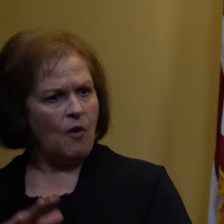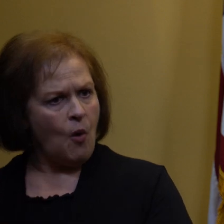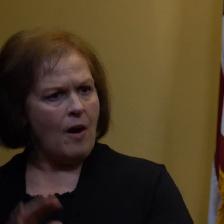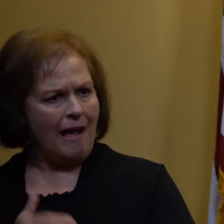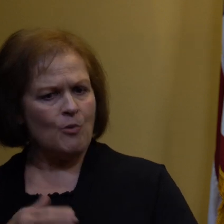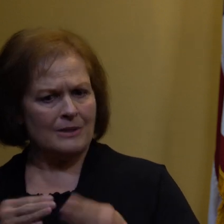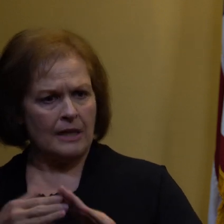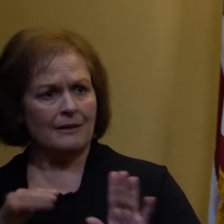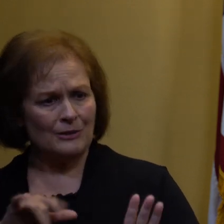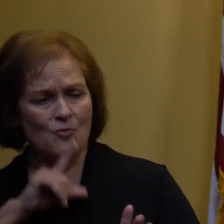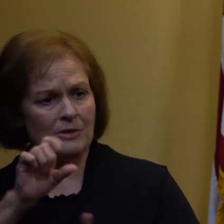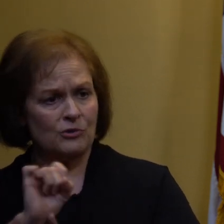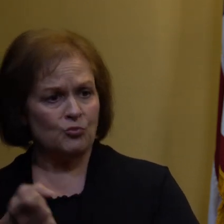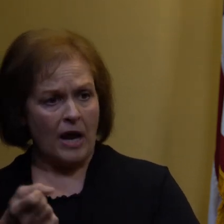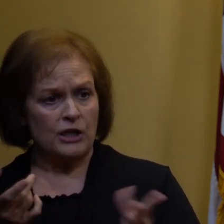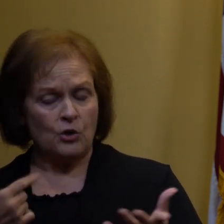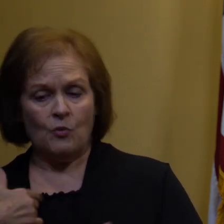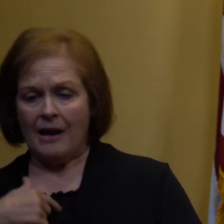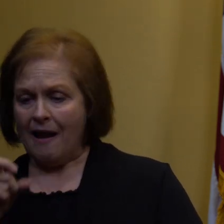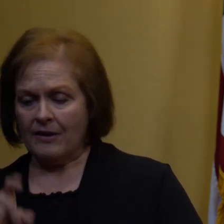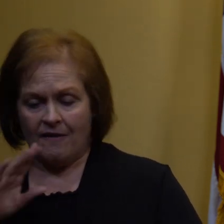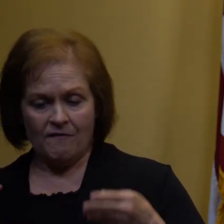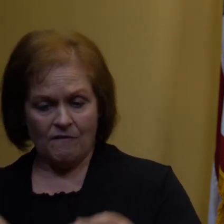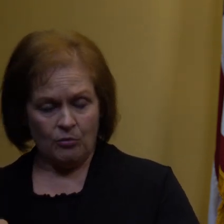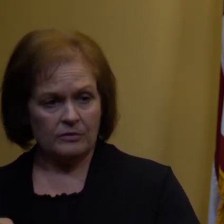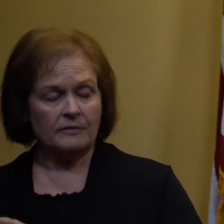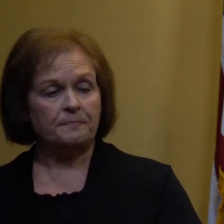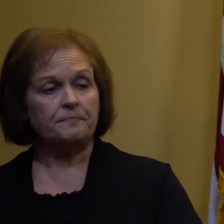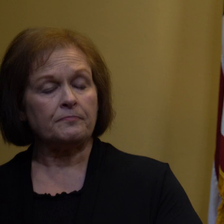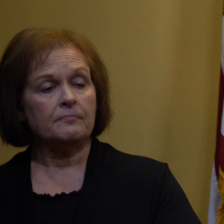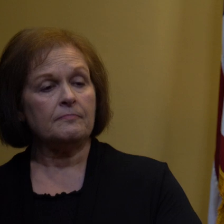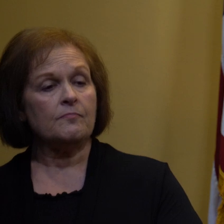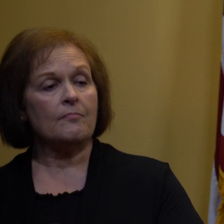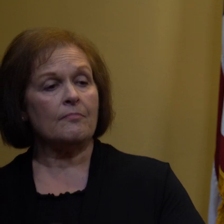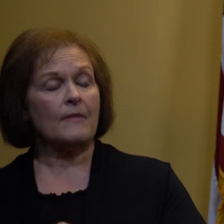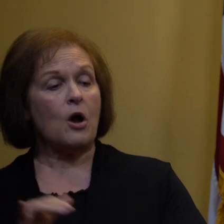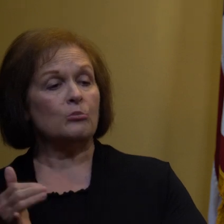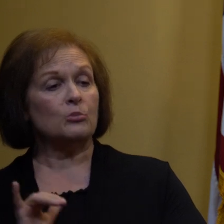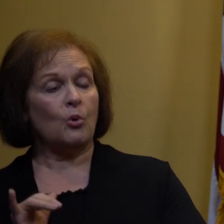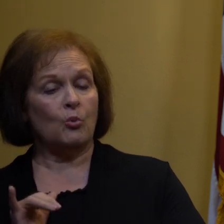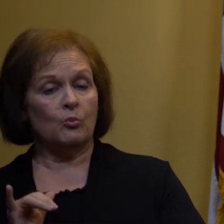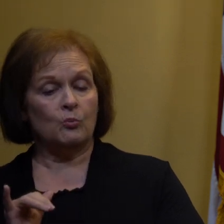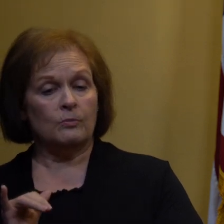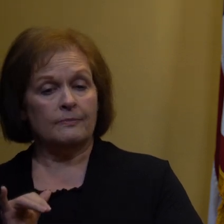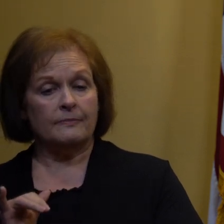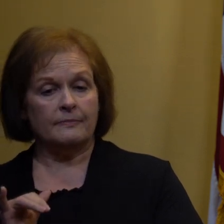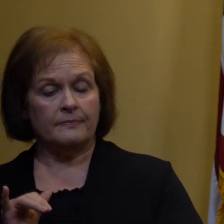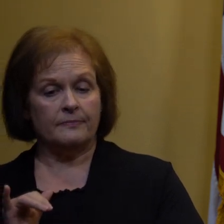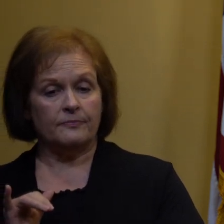real. And so we have to, again, stay focused on that. Also, I would say, always,